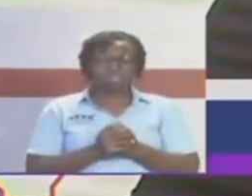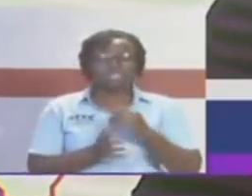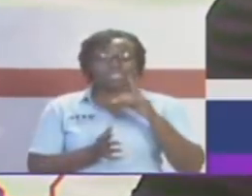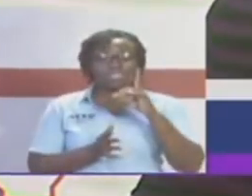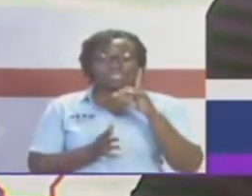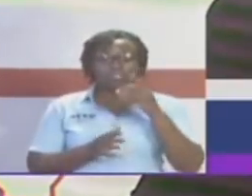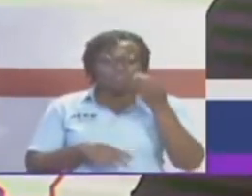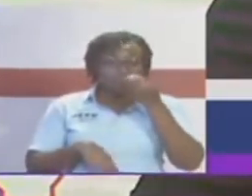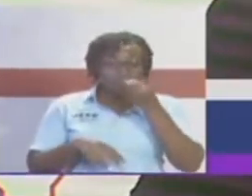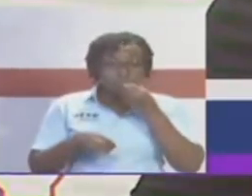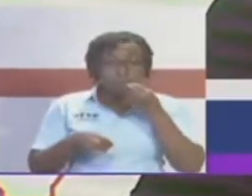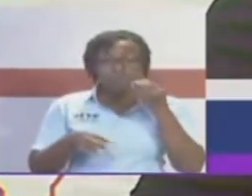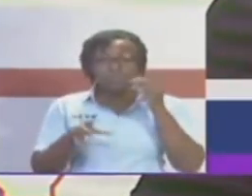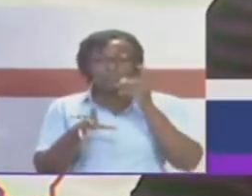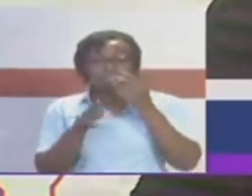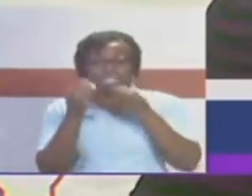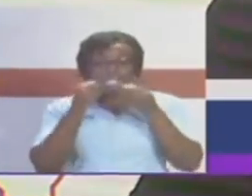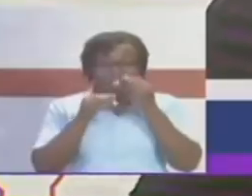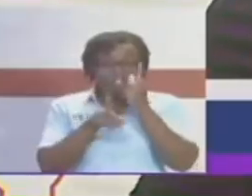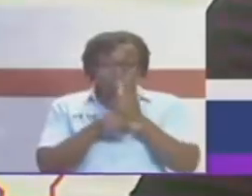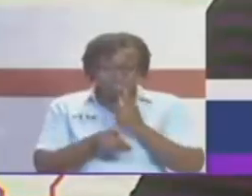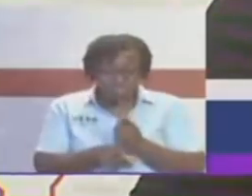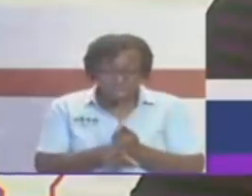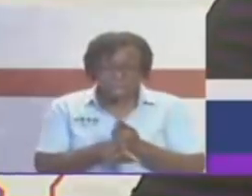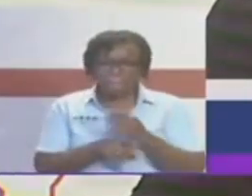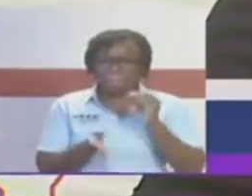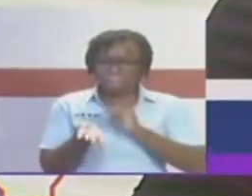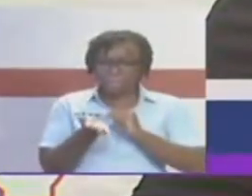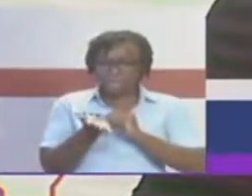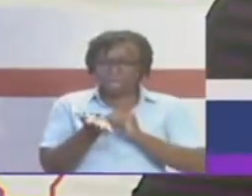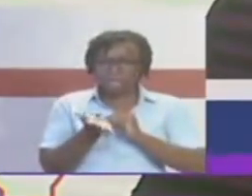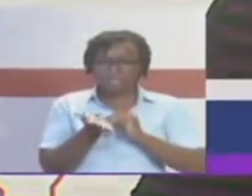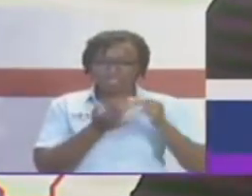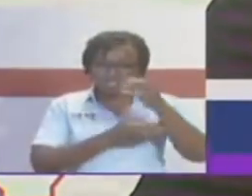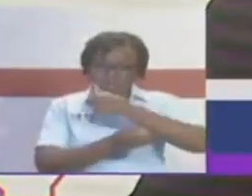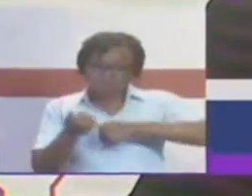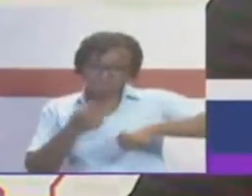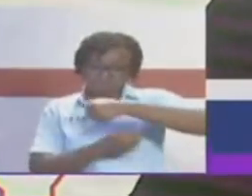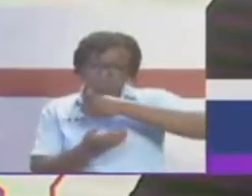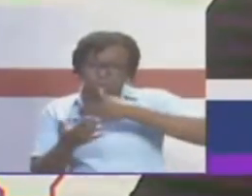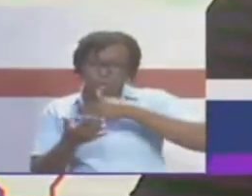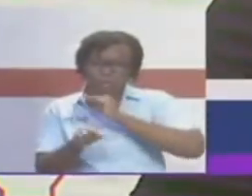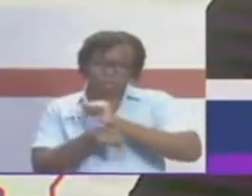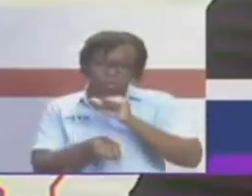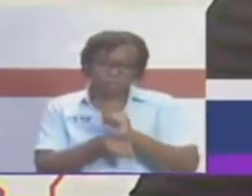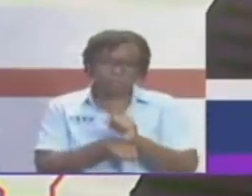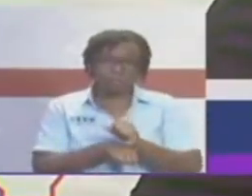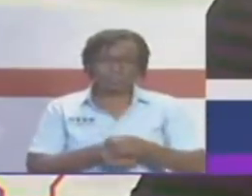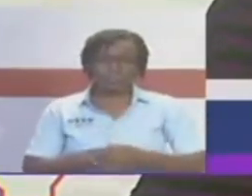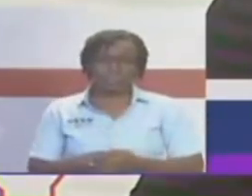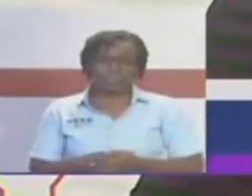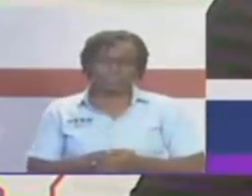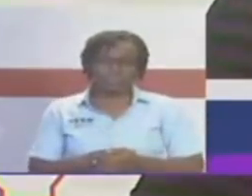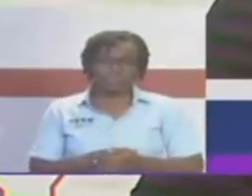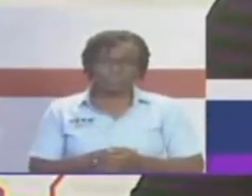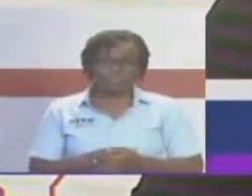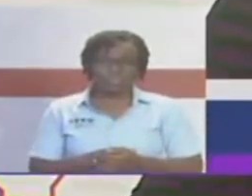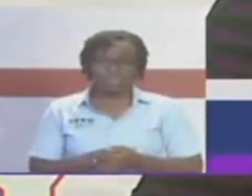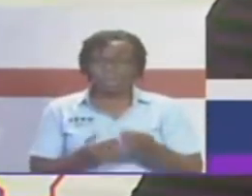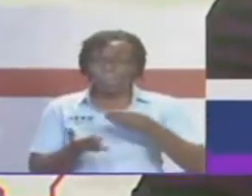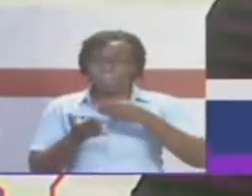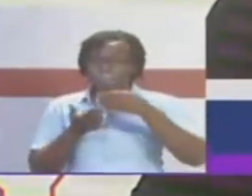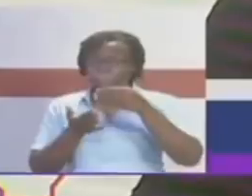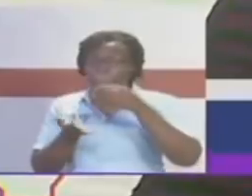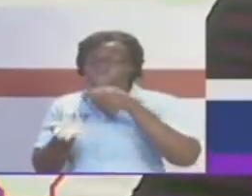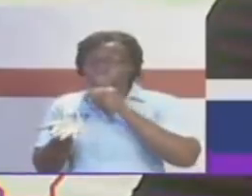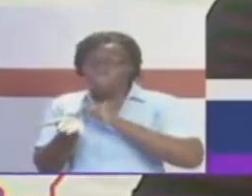dietitians, psychologists, medical social workers, housekeeping services, laboratory services, biomedical equipment